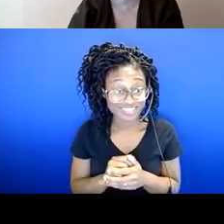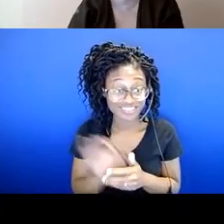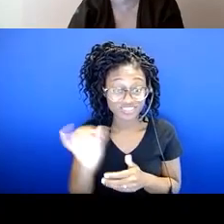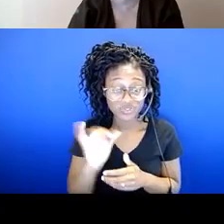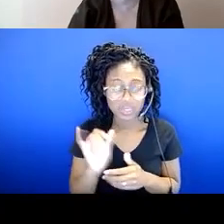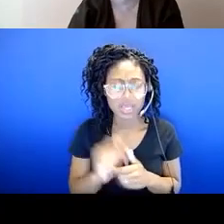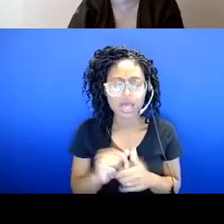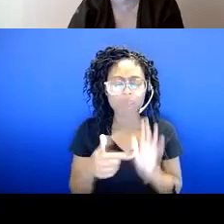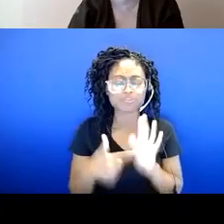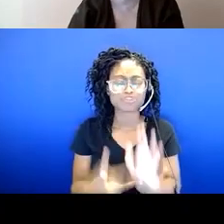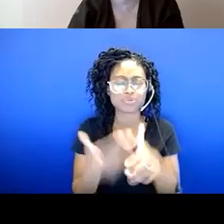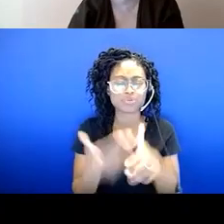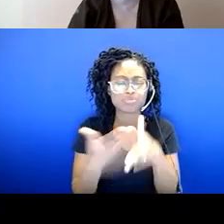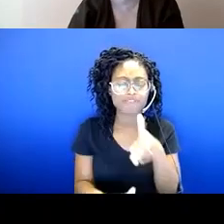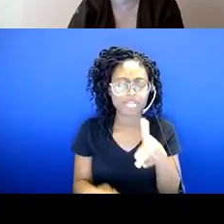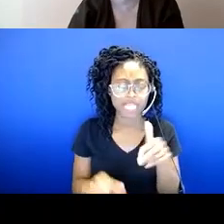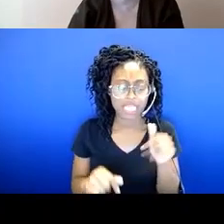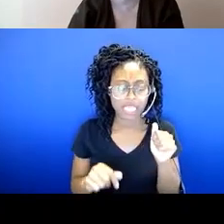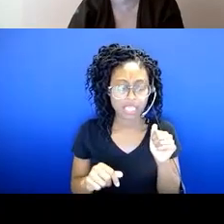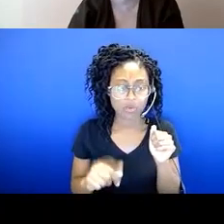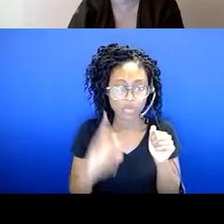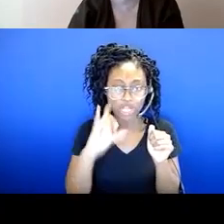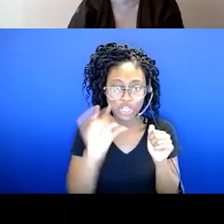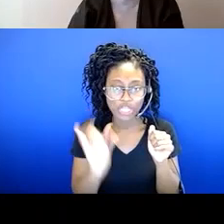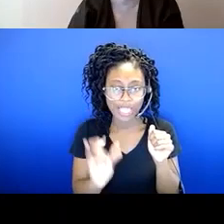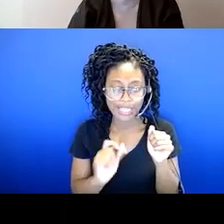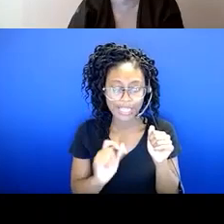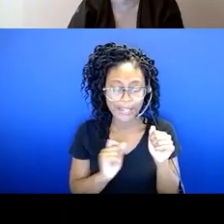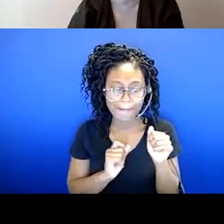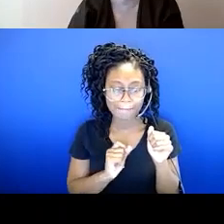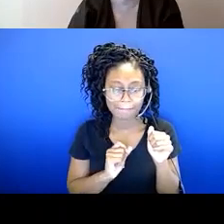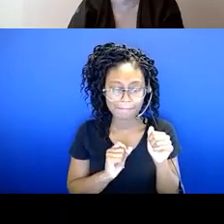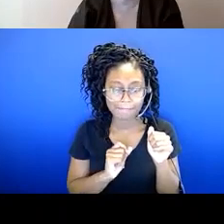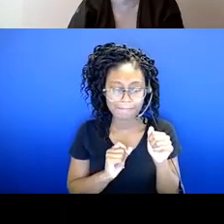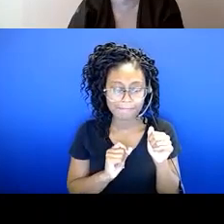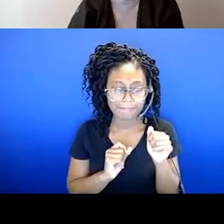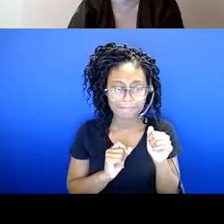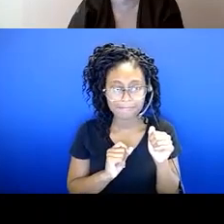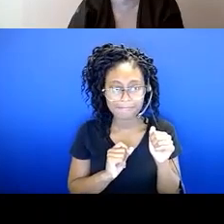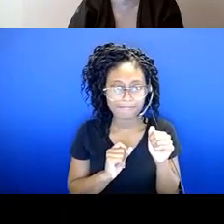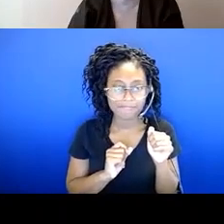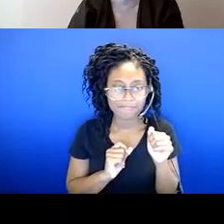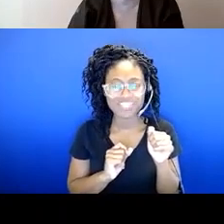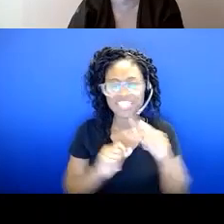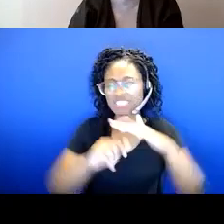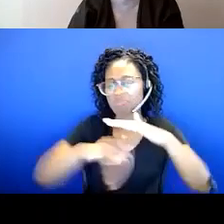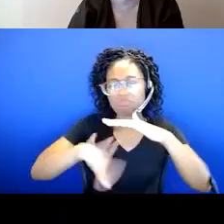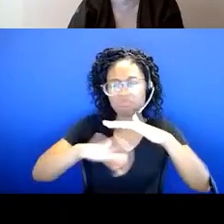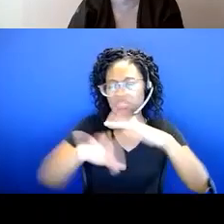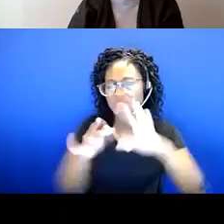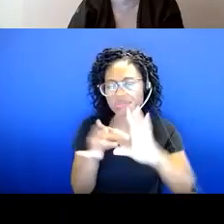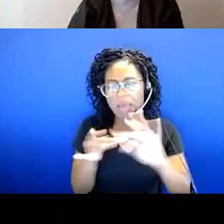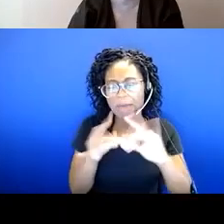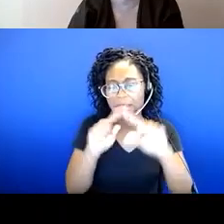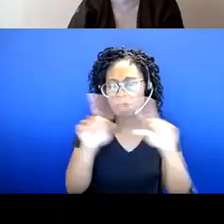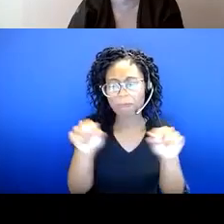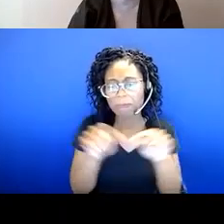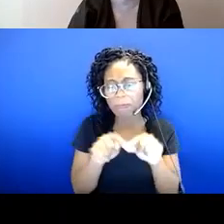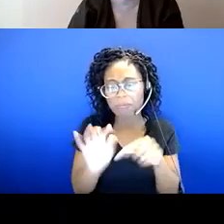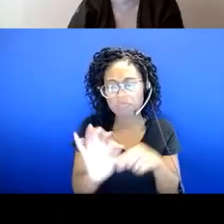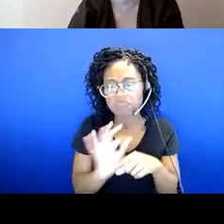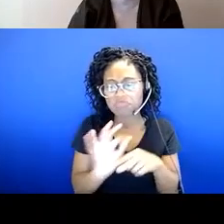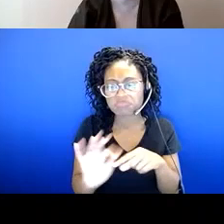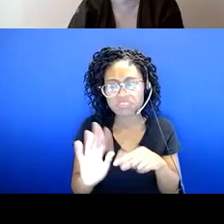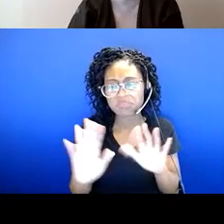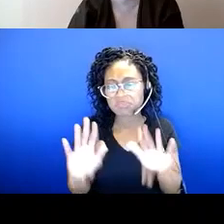going to look like. It's a basic comment function that you're